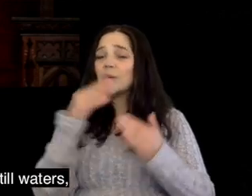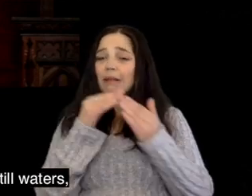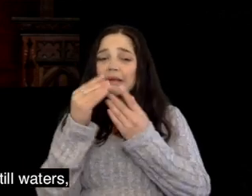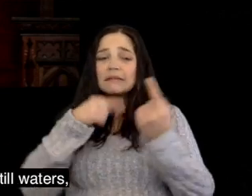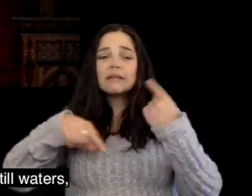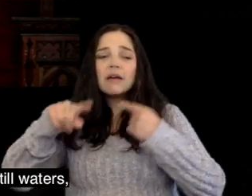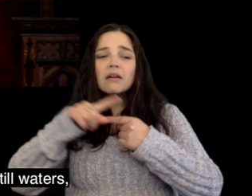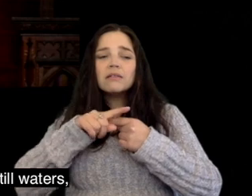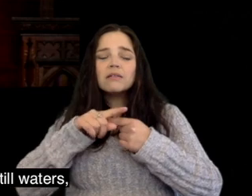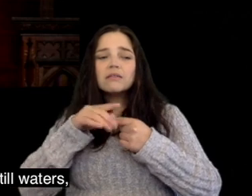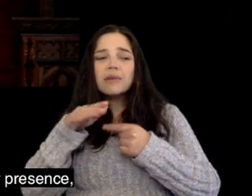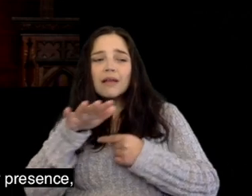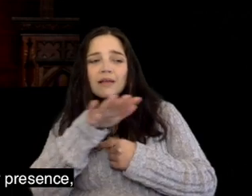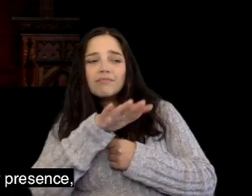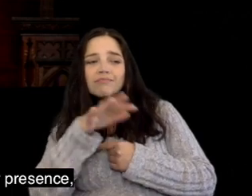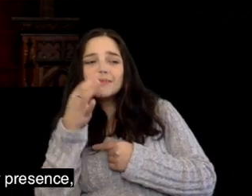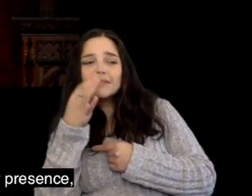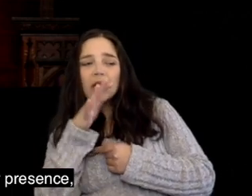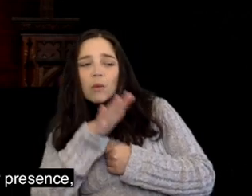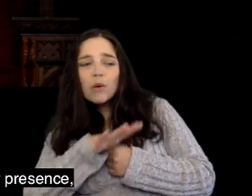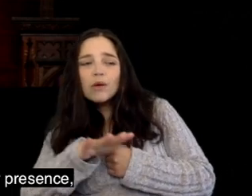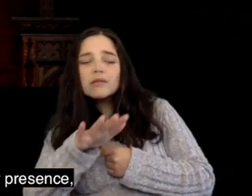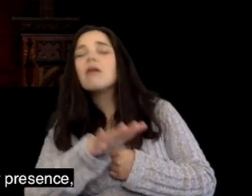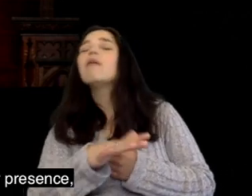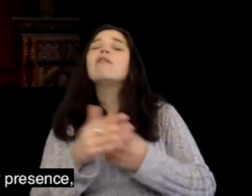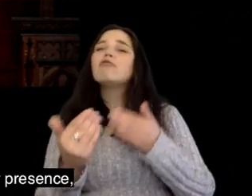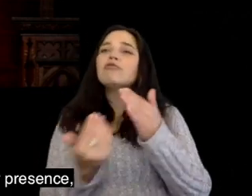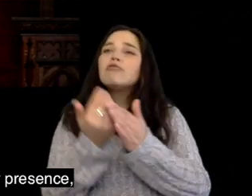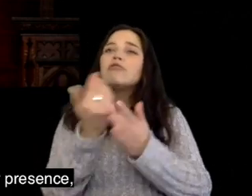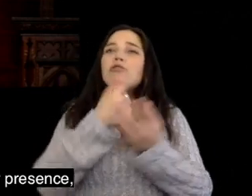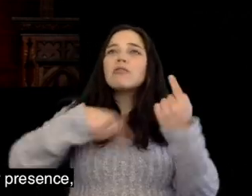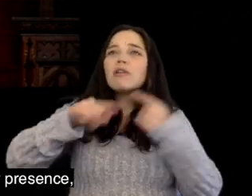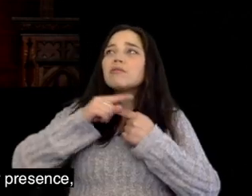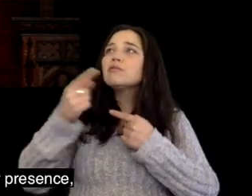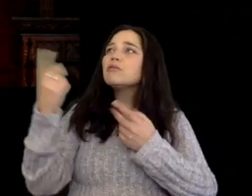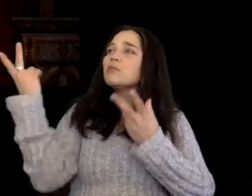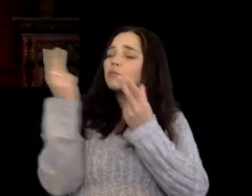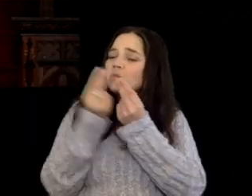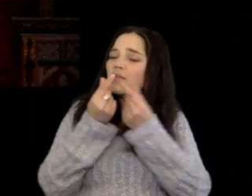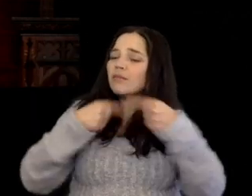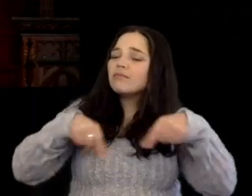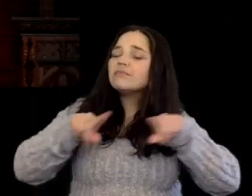You who leads us by the still waters, you who renews us in your presence.